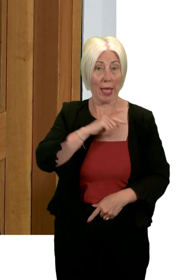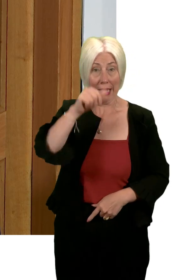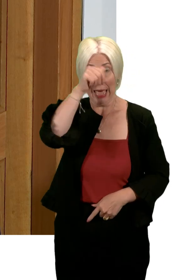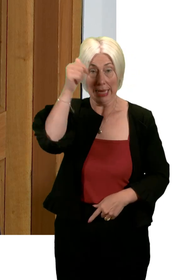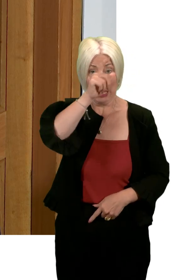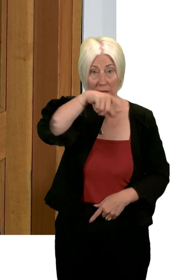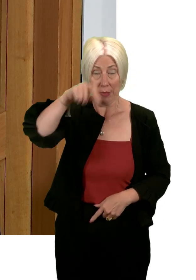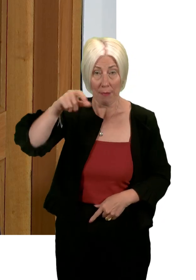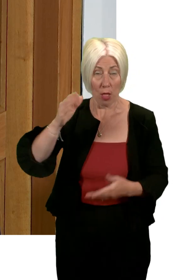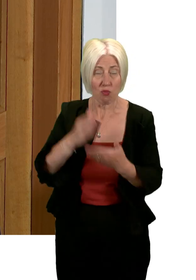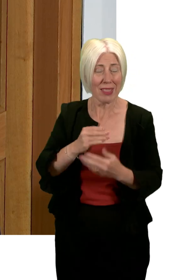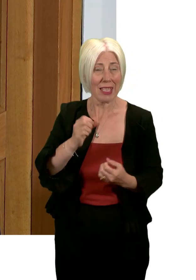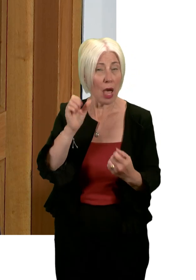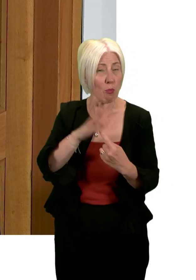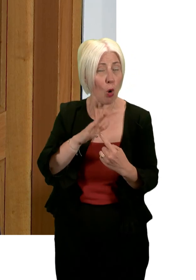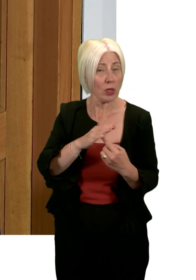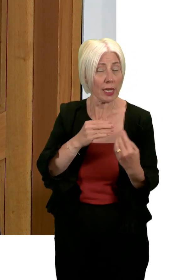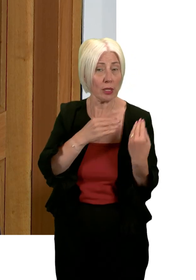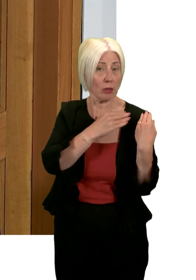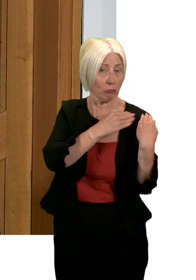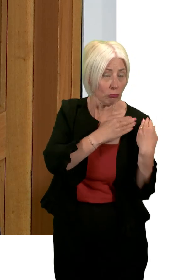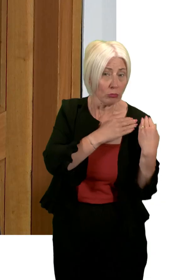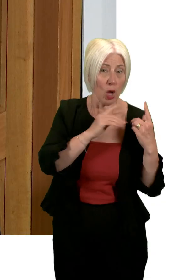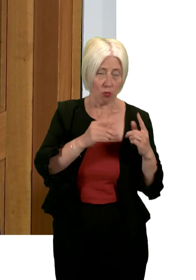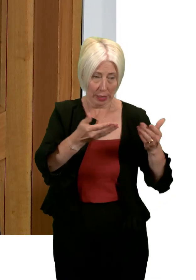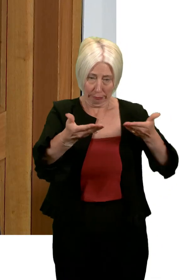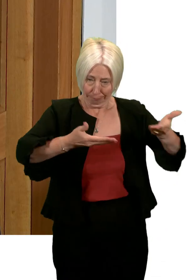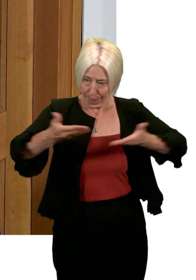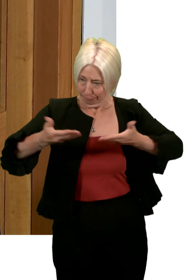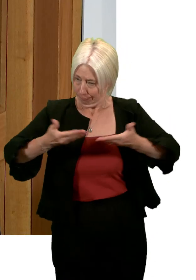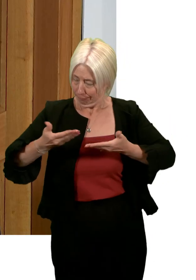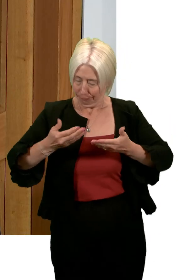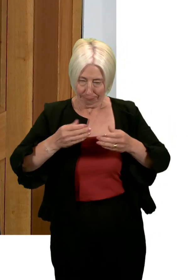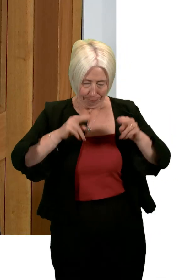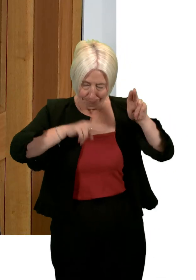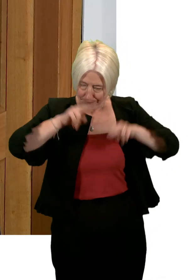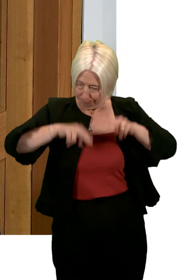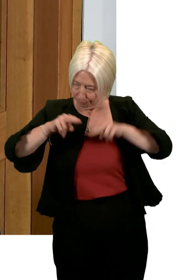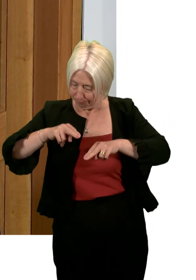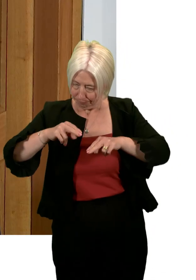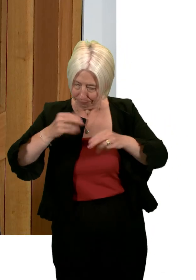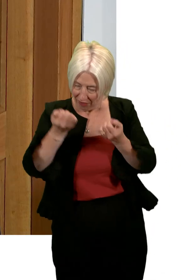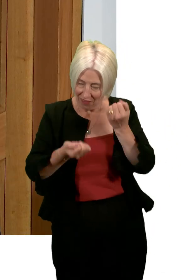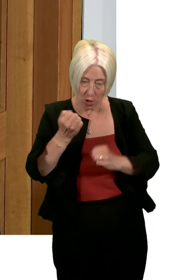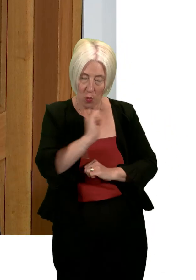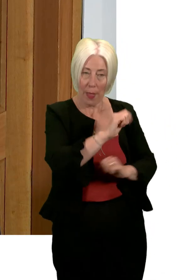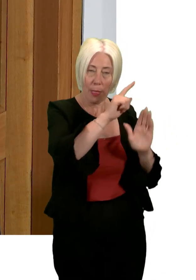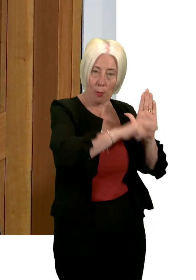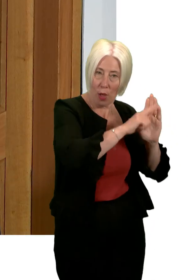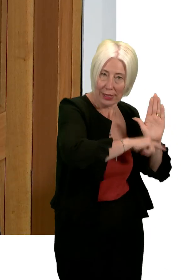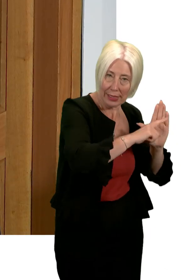such an important role to play in evaluating the impact of policy. That wouldn't be possible without